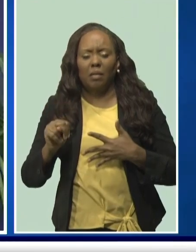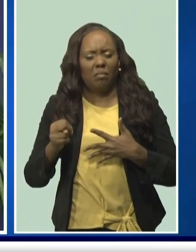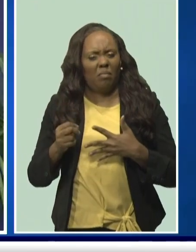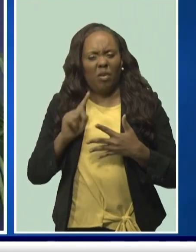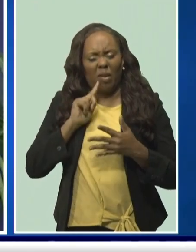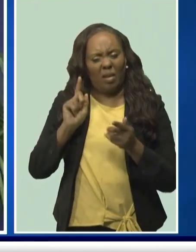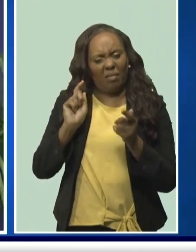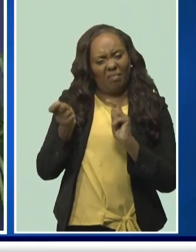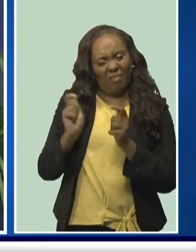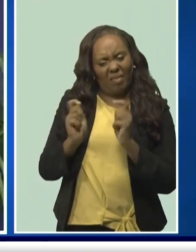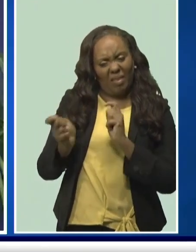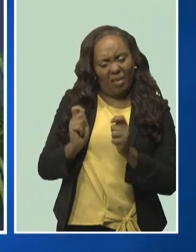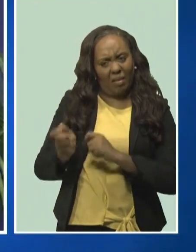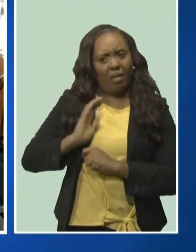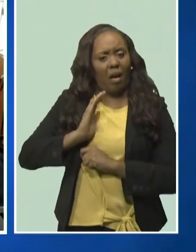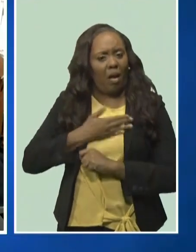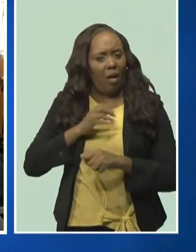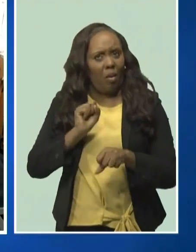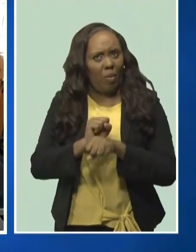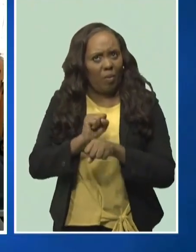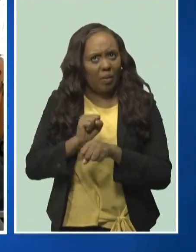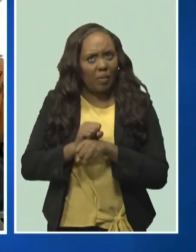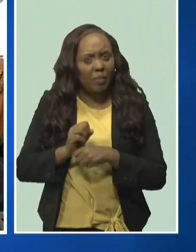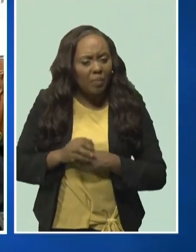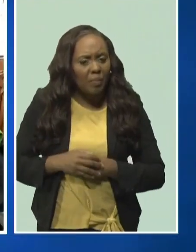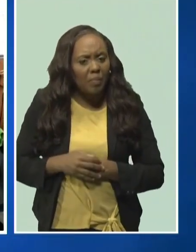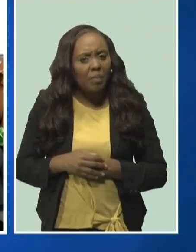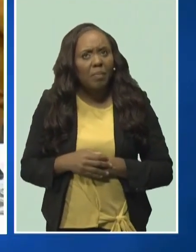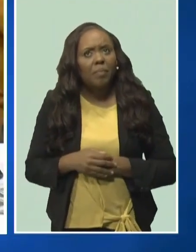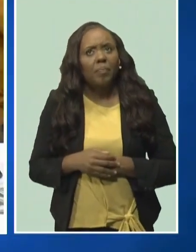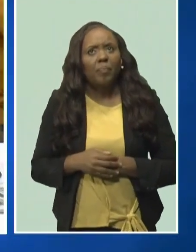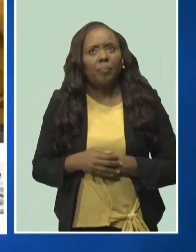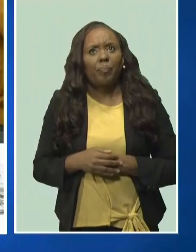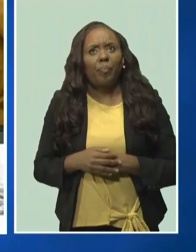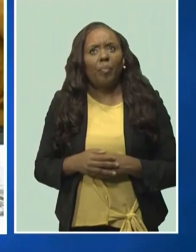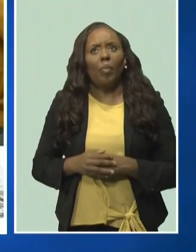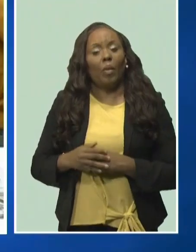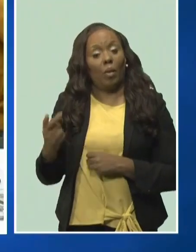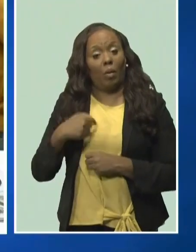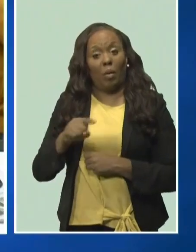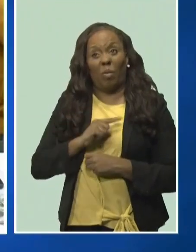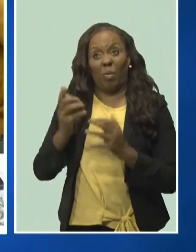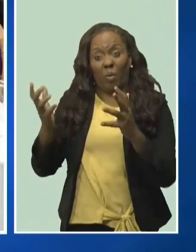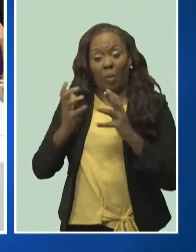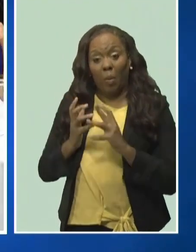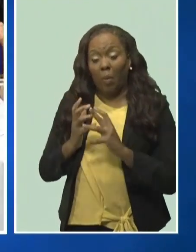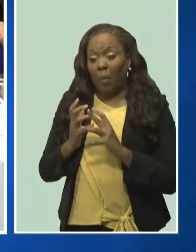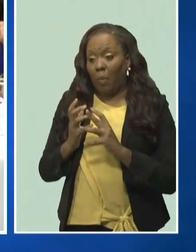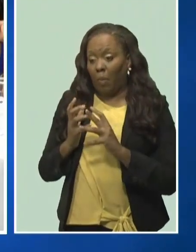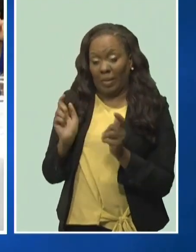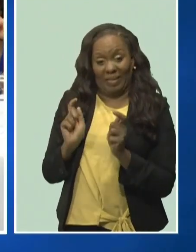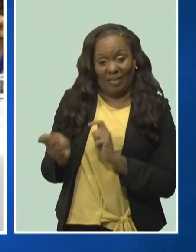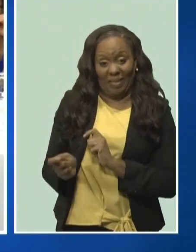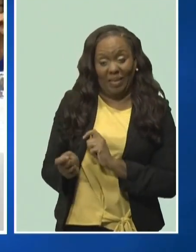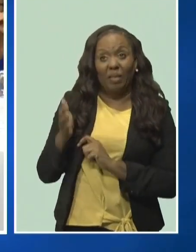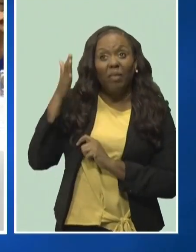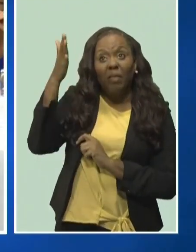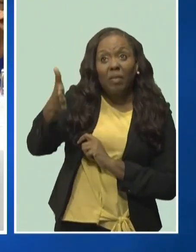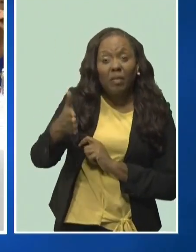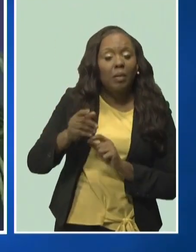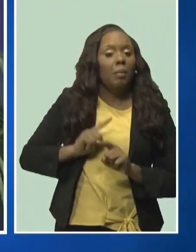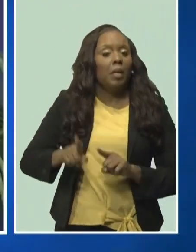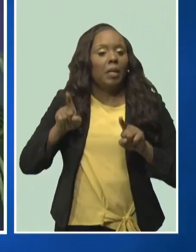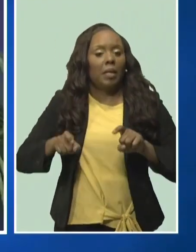work. To truly shape tomorrow today, we must embrace these tools, harness